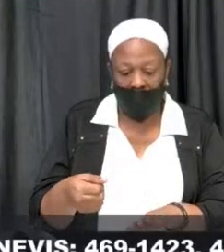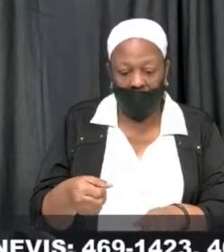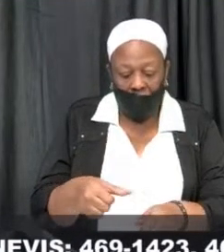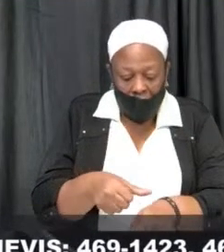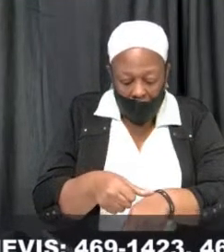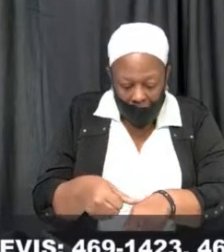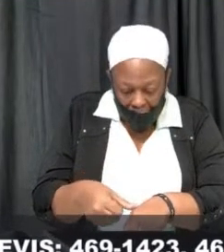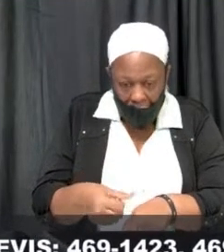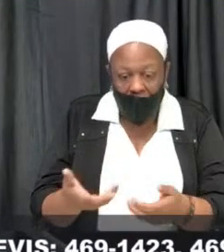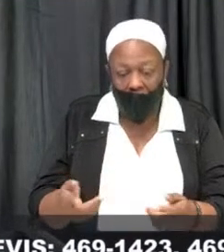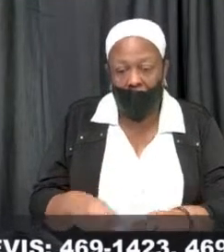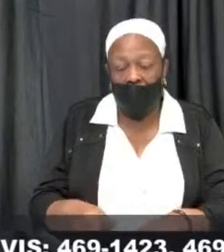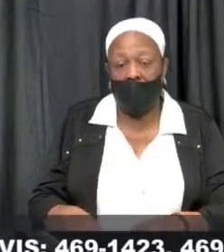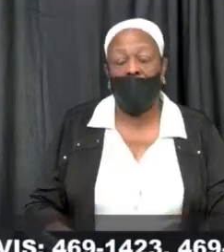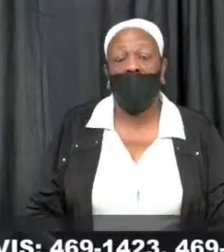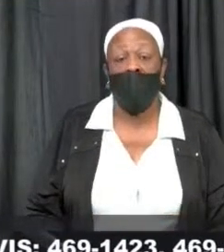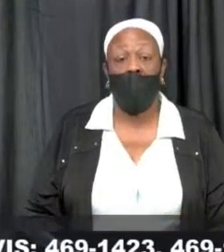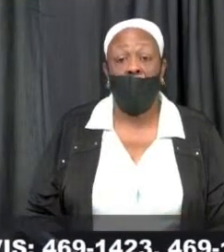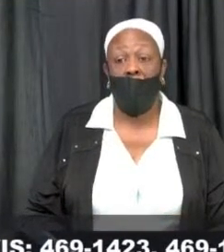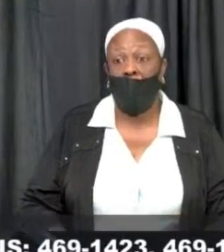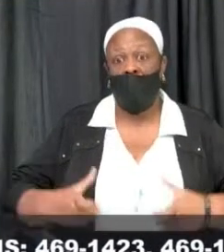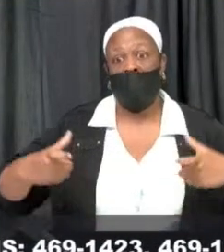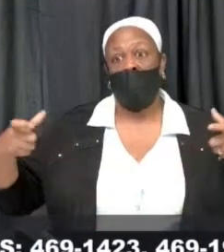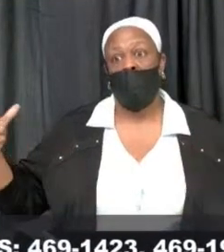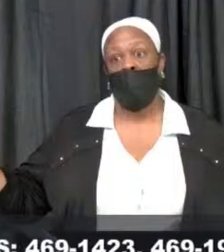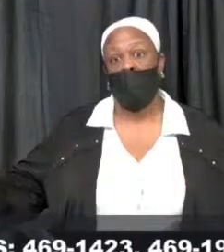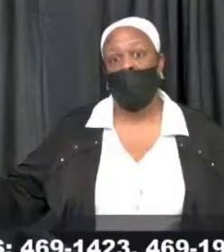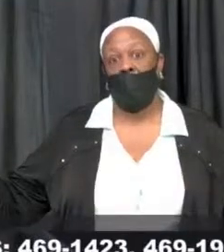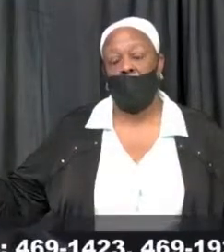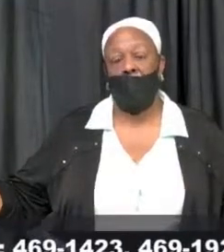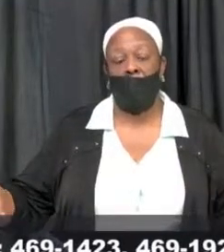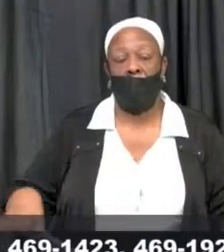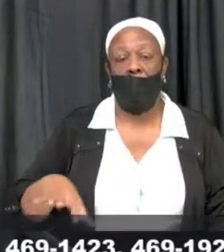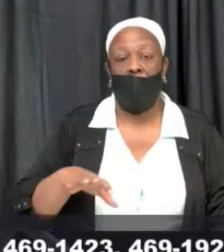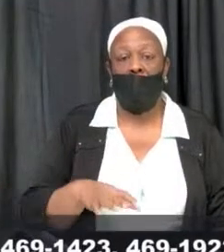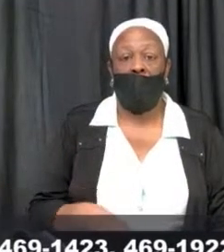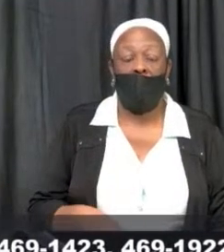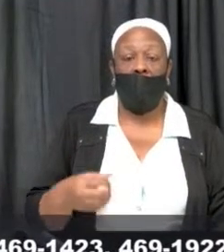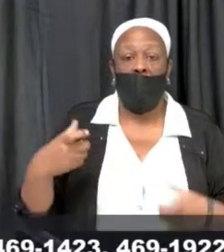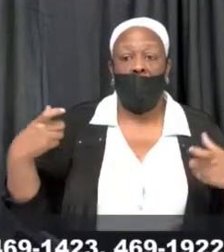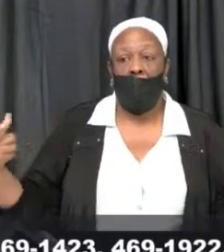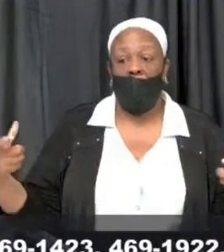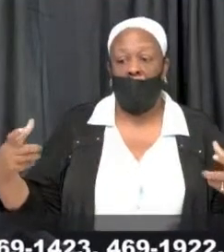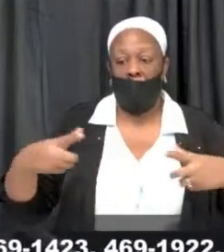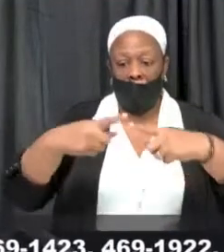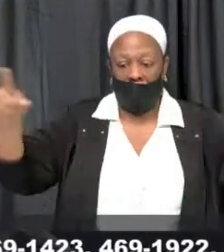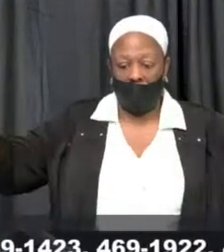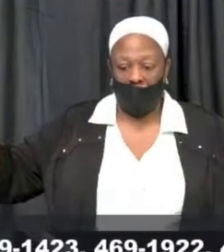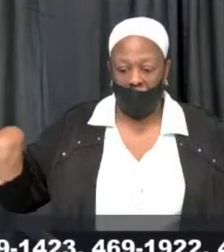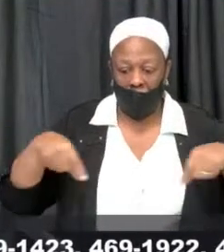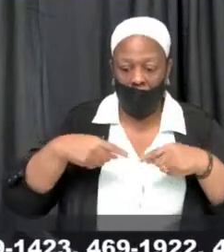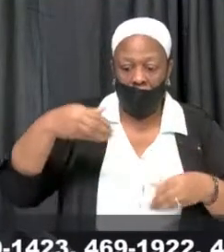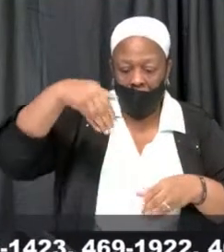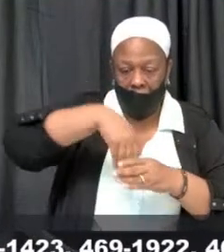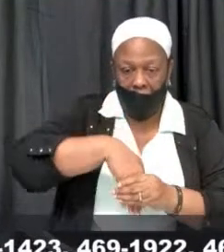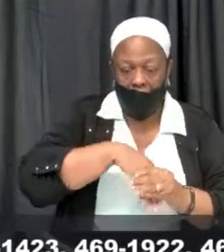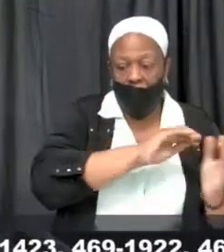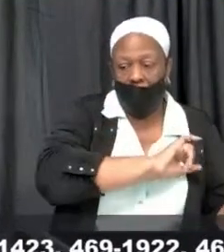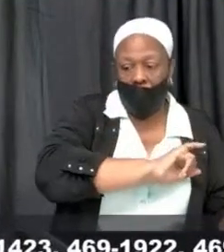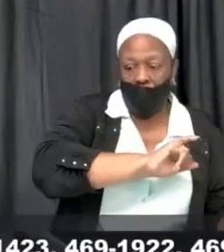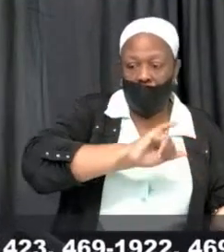3 20-foot containers with the estimated value of 280,000 EC